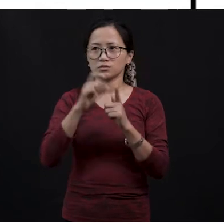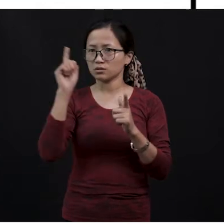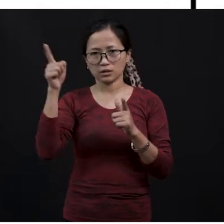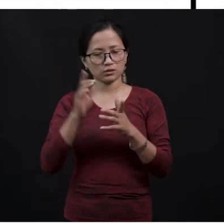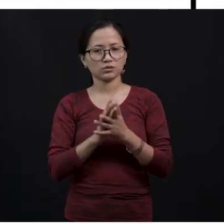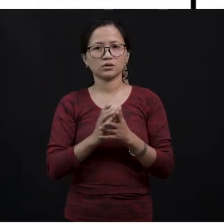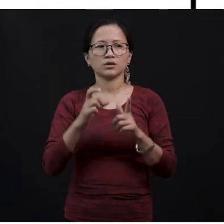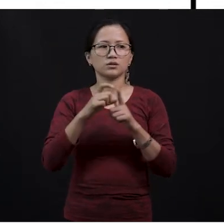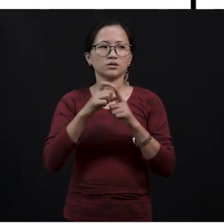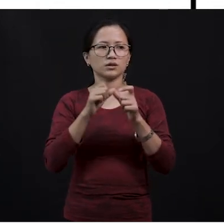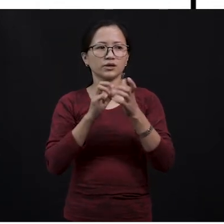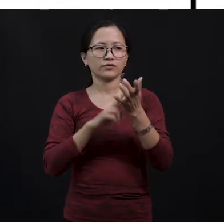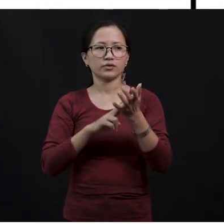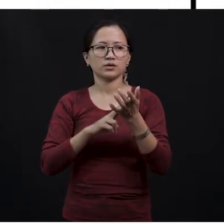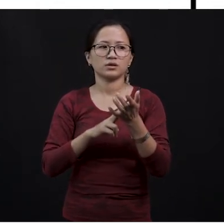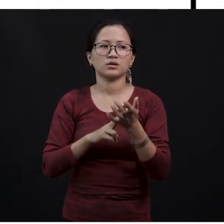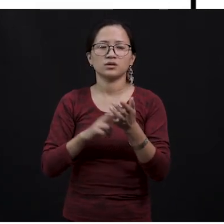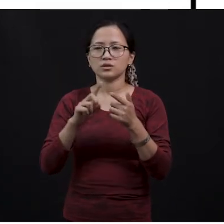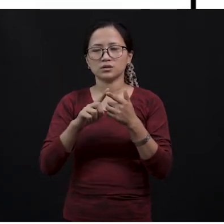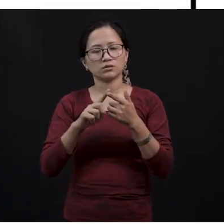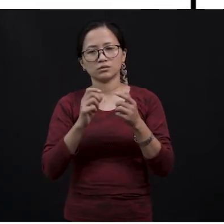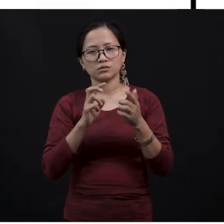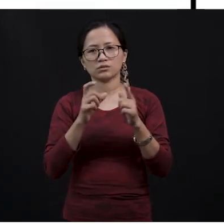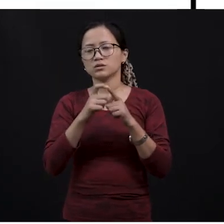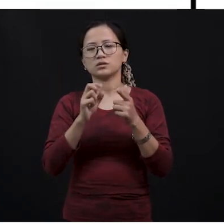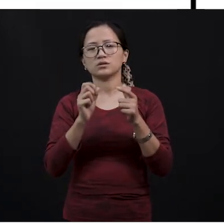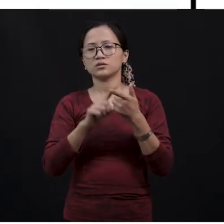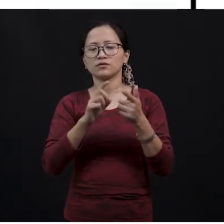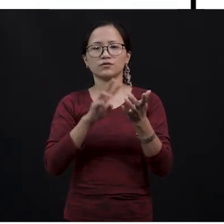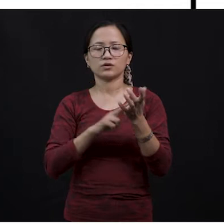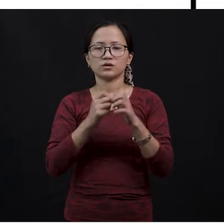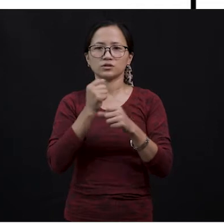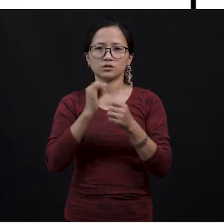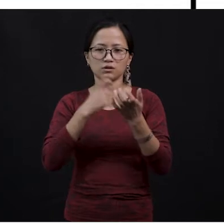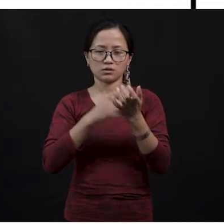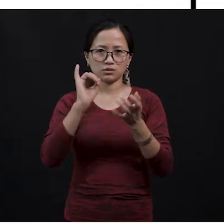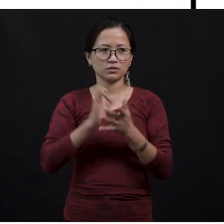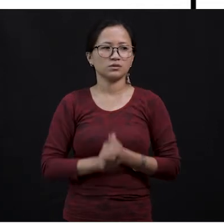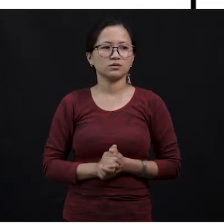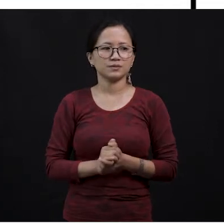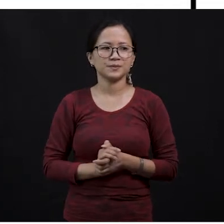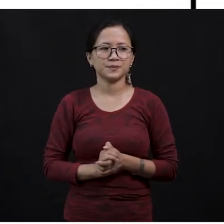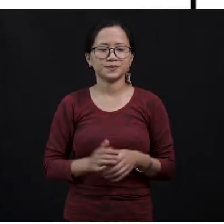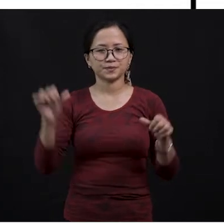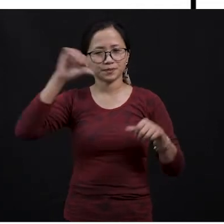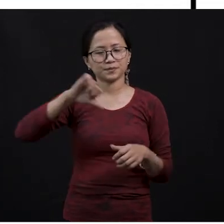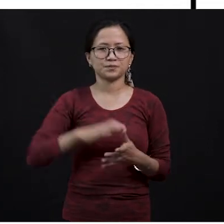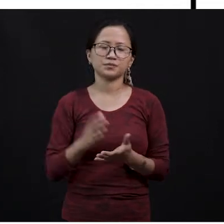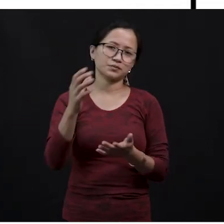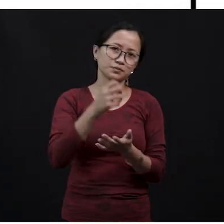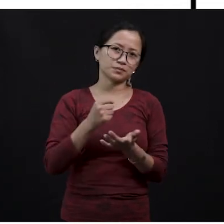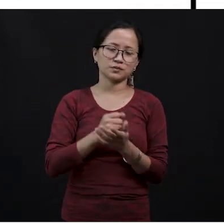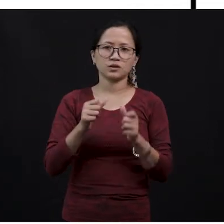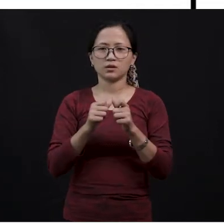he felt, Devagiri is in Maharashtra, that is how it looks, that's a fort in Maharashtra. He felt that he would be able to control